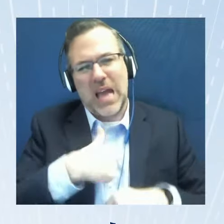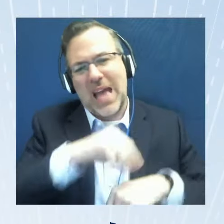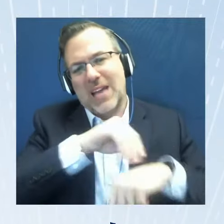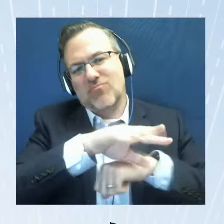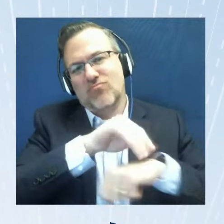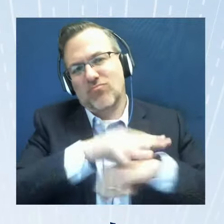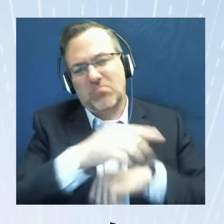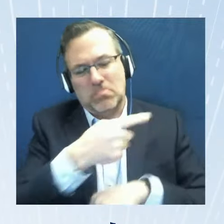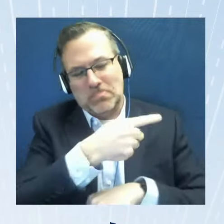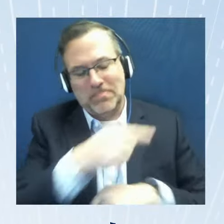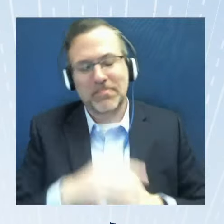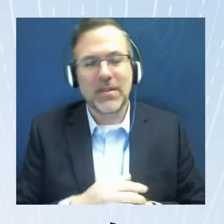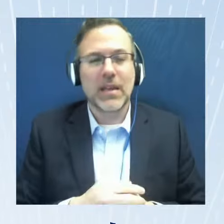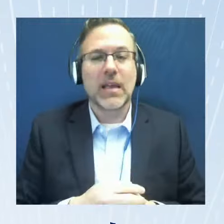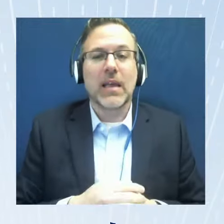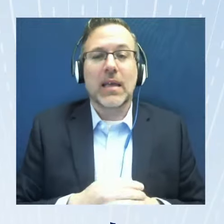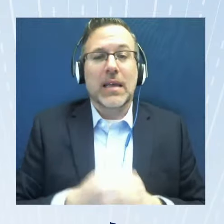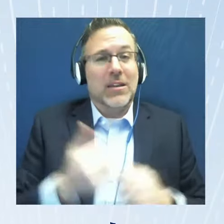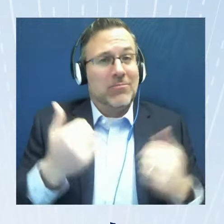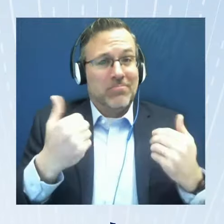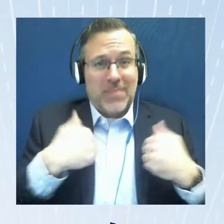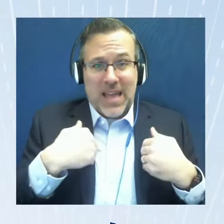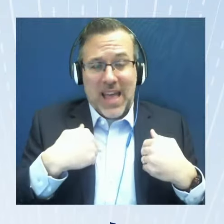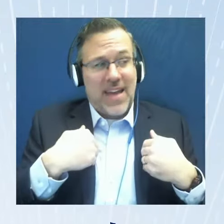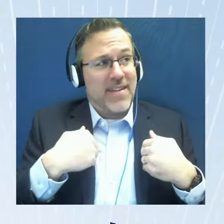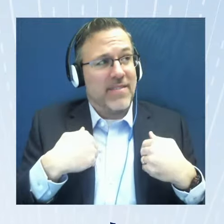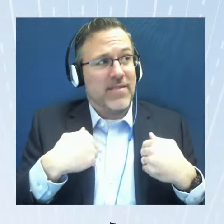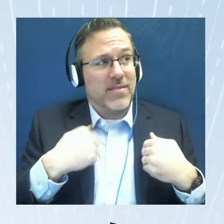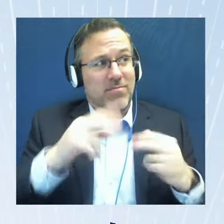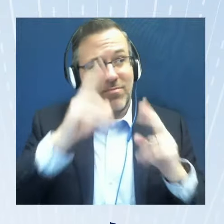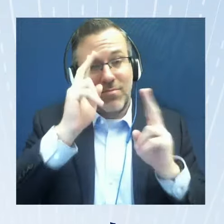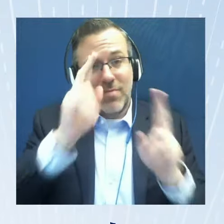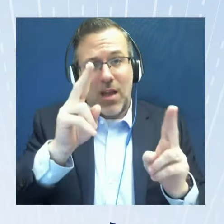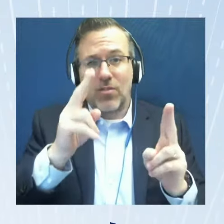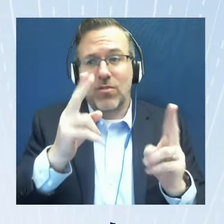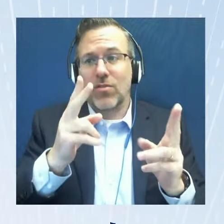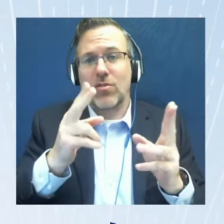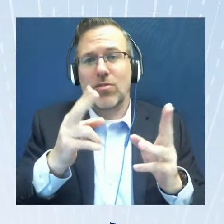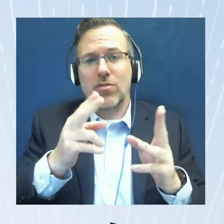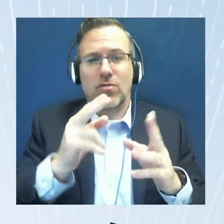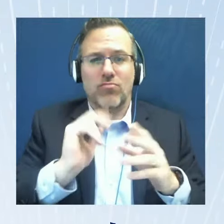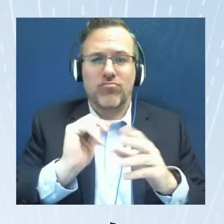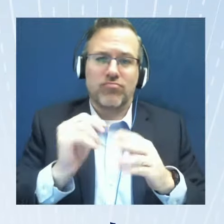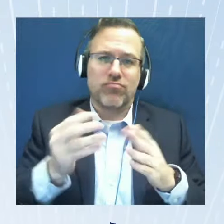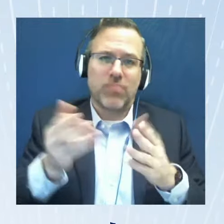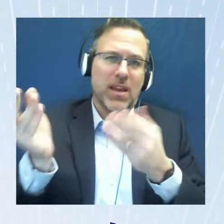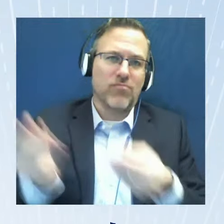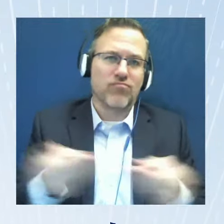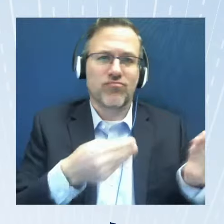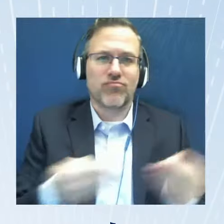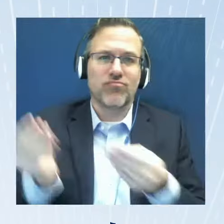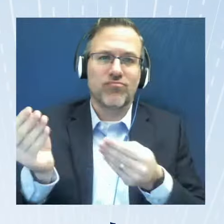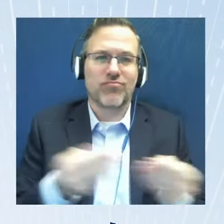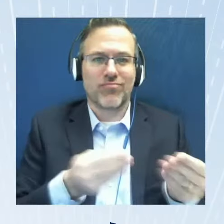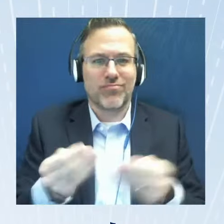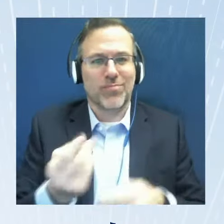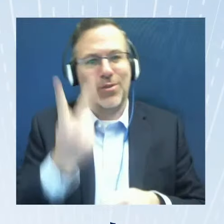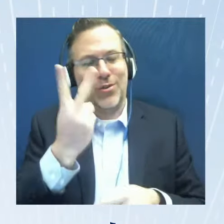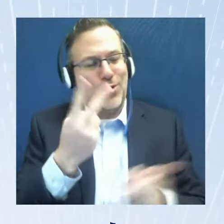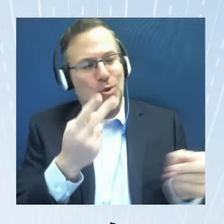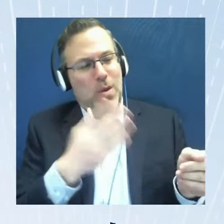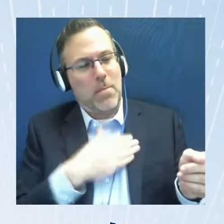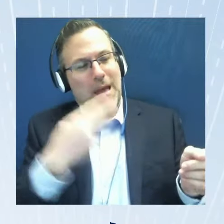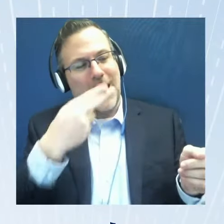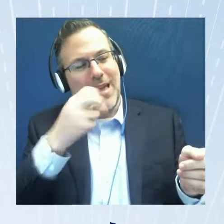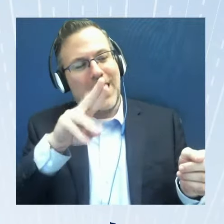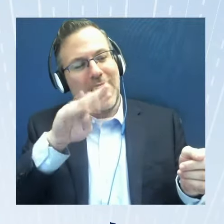So I have the honor and the pleasure of facilitating a fireside chat with two of my heroes here, and to be with